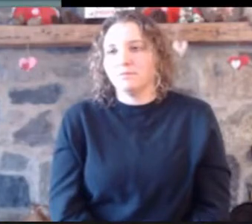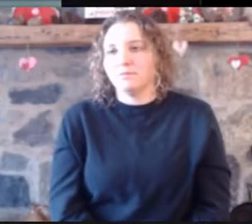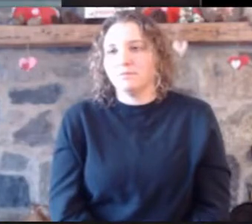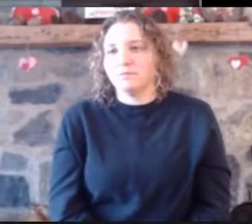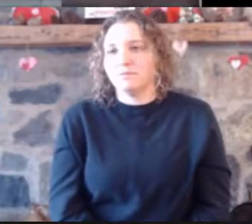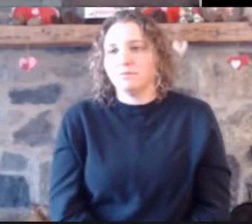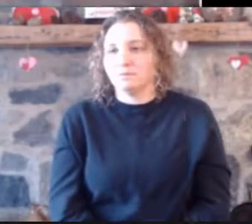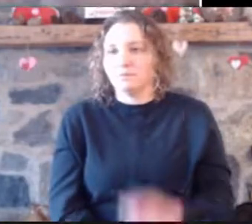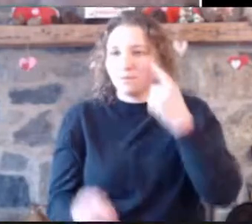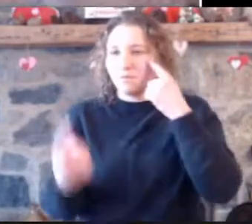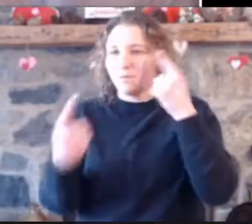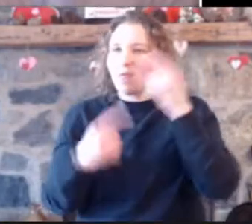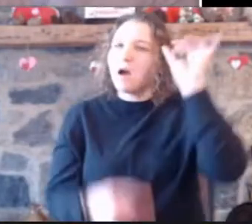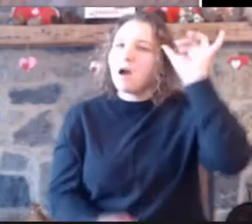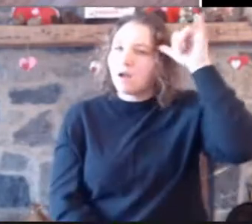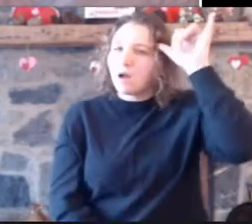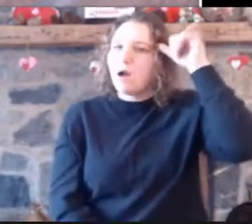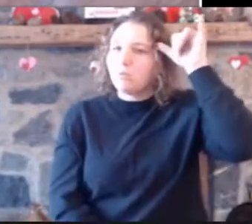So think of a cow.